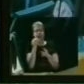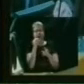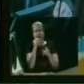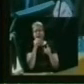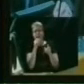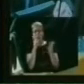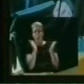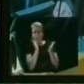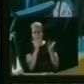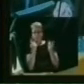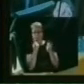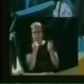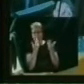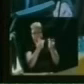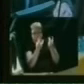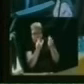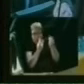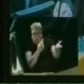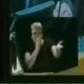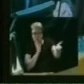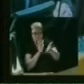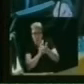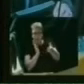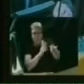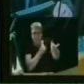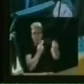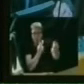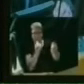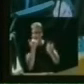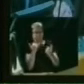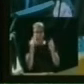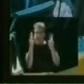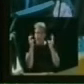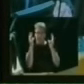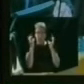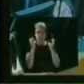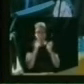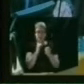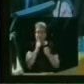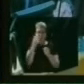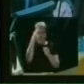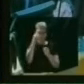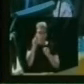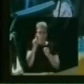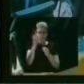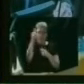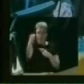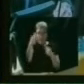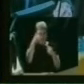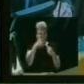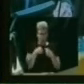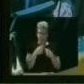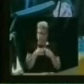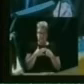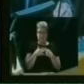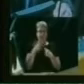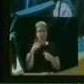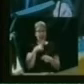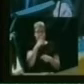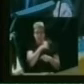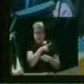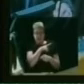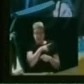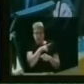of where it leaves them. But right now, that issue is not before anybody, meaning legislative